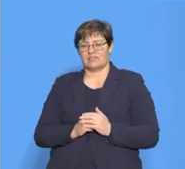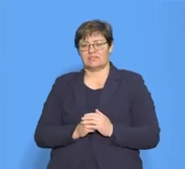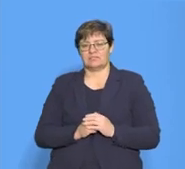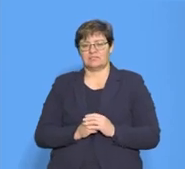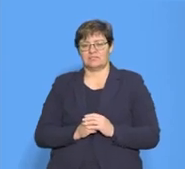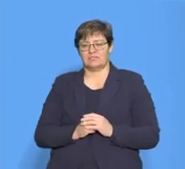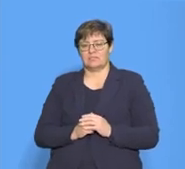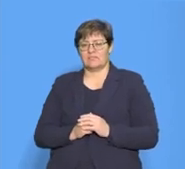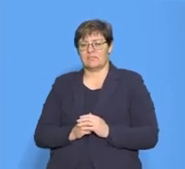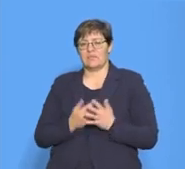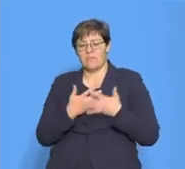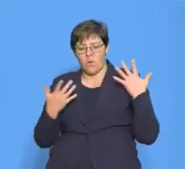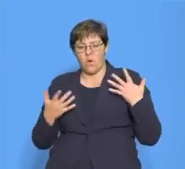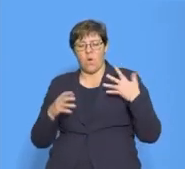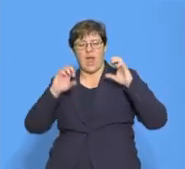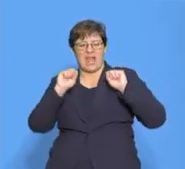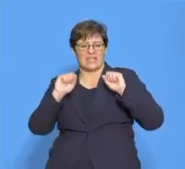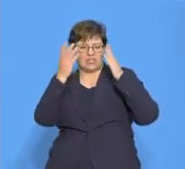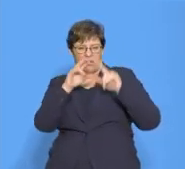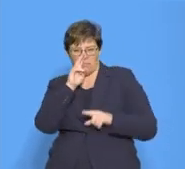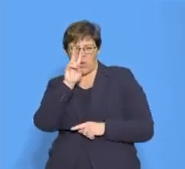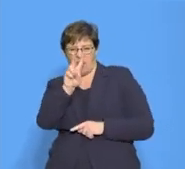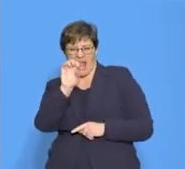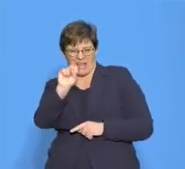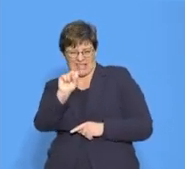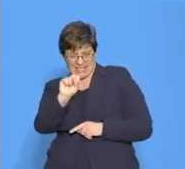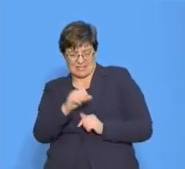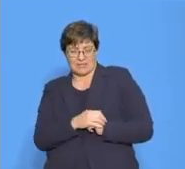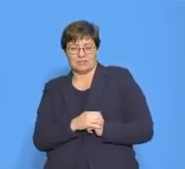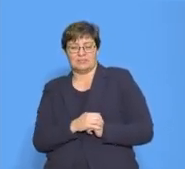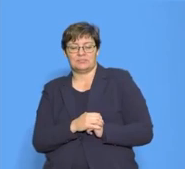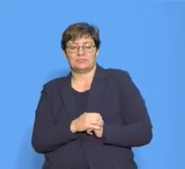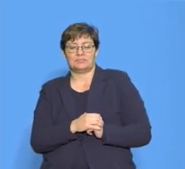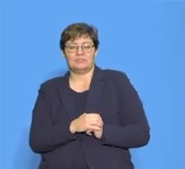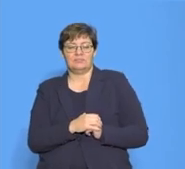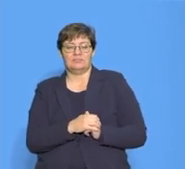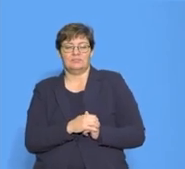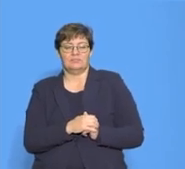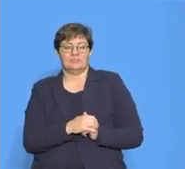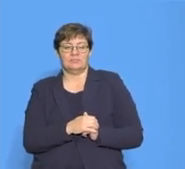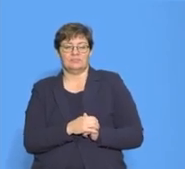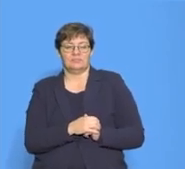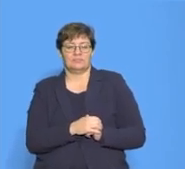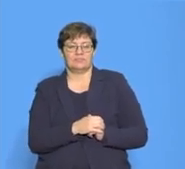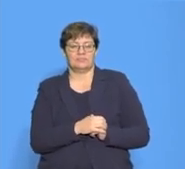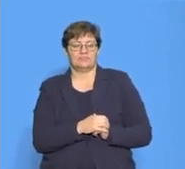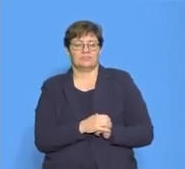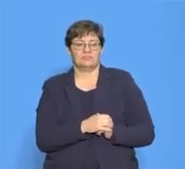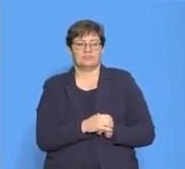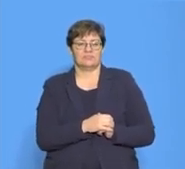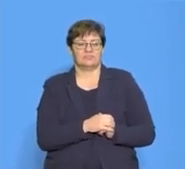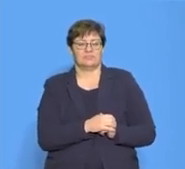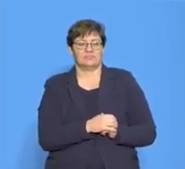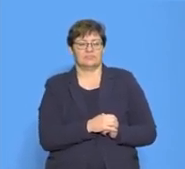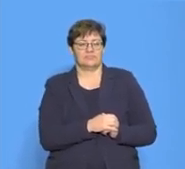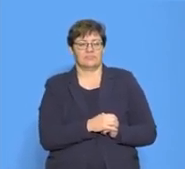curves that way, and then it goes goes outwards and then inwards and then outwards again. So we talk about curved, or we